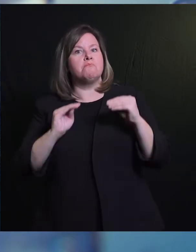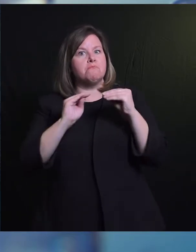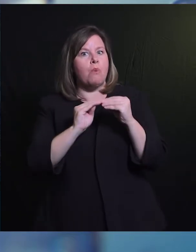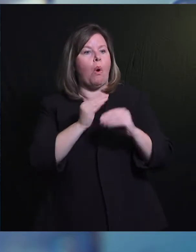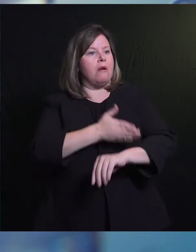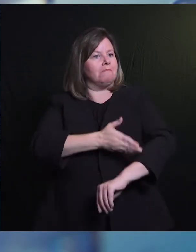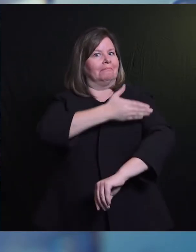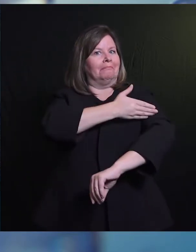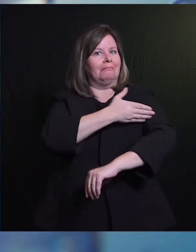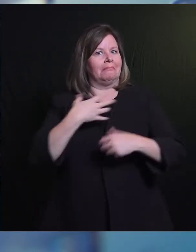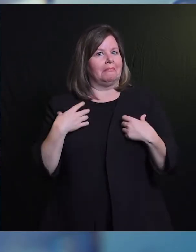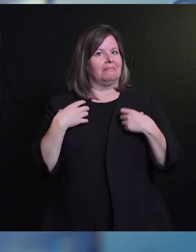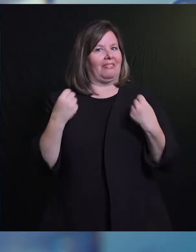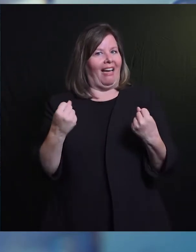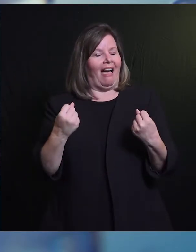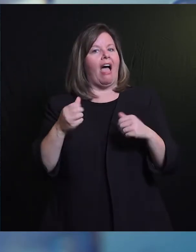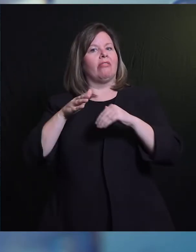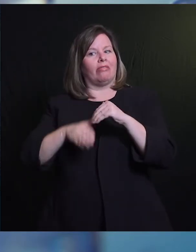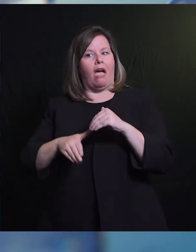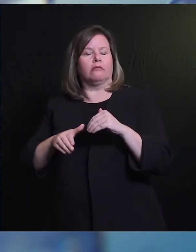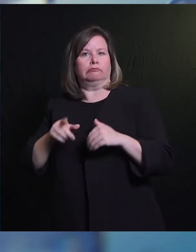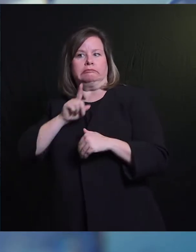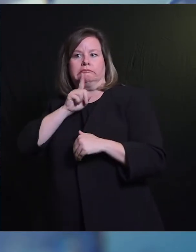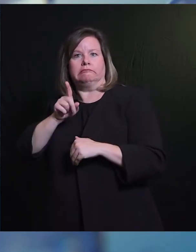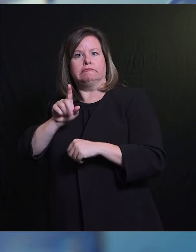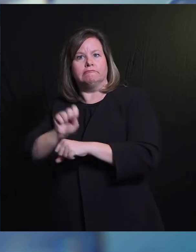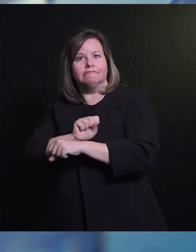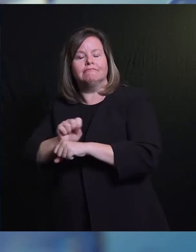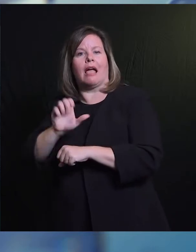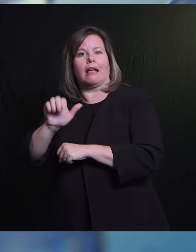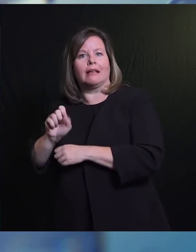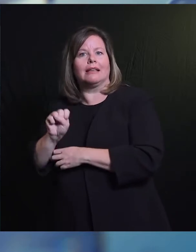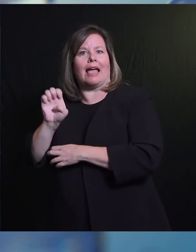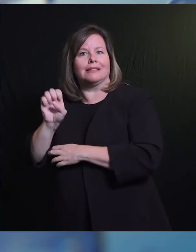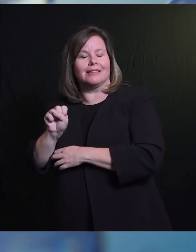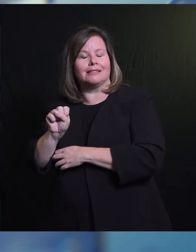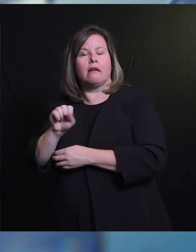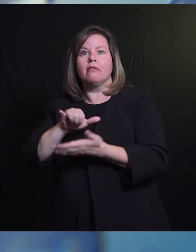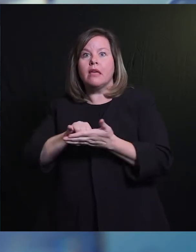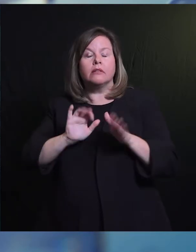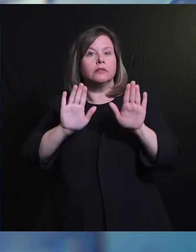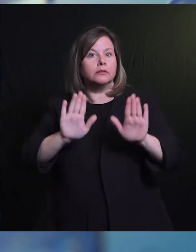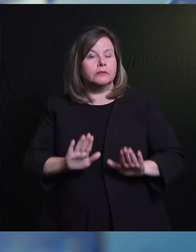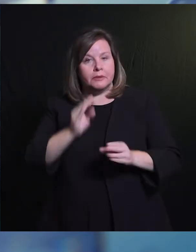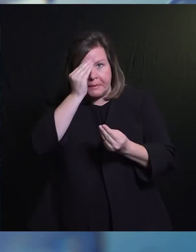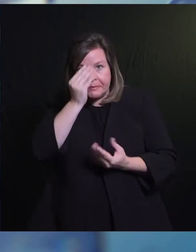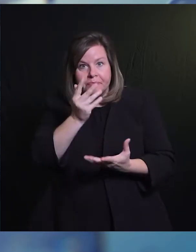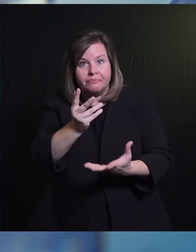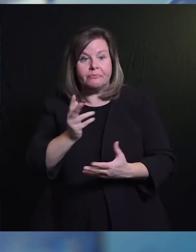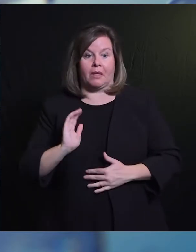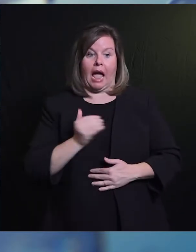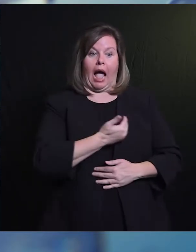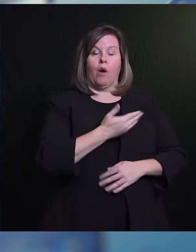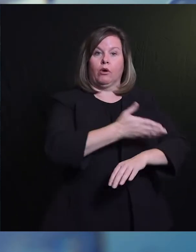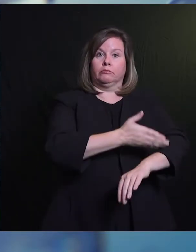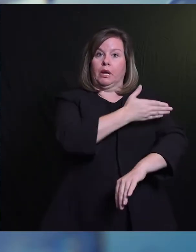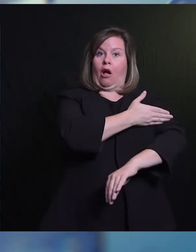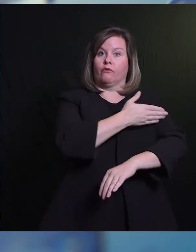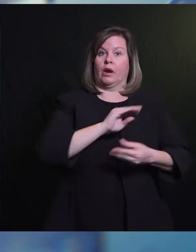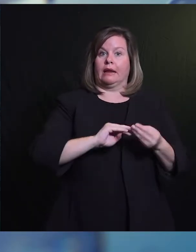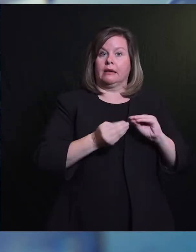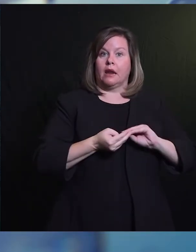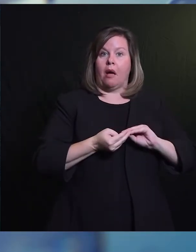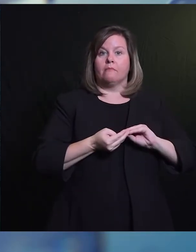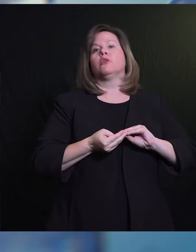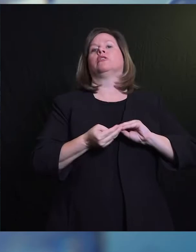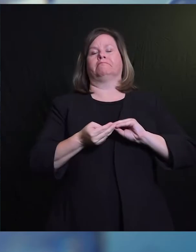have 1,653 active cases. So for the first time, our number of recoveries has passed